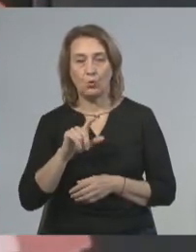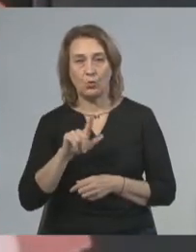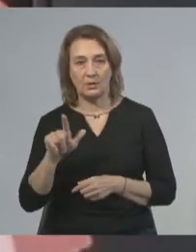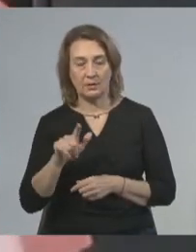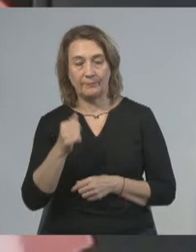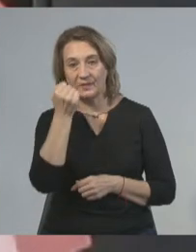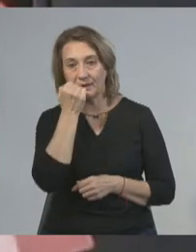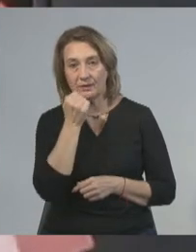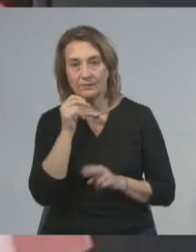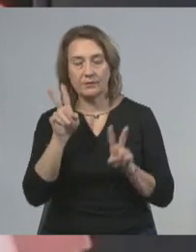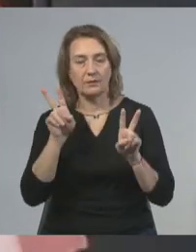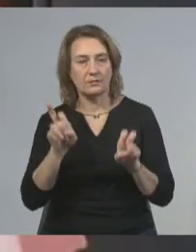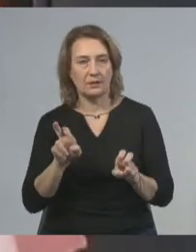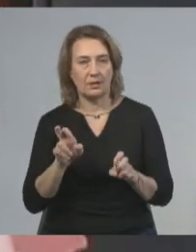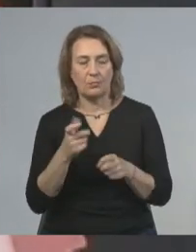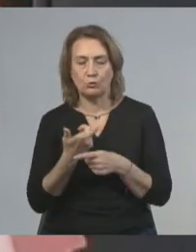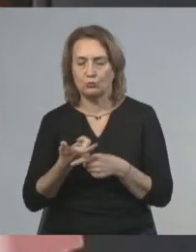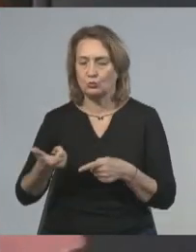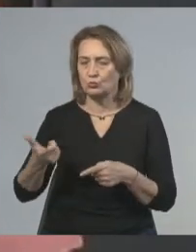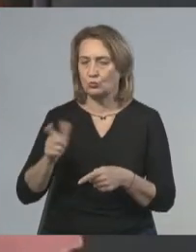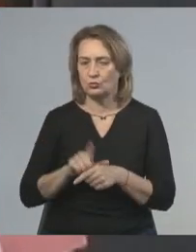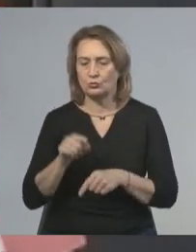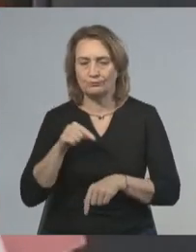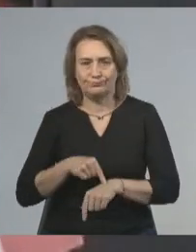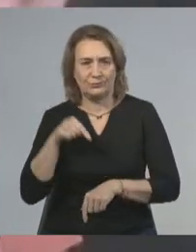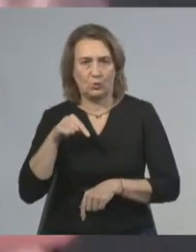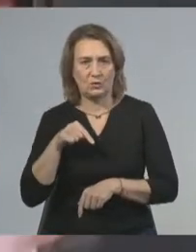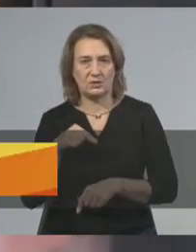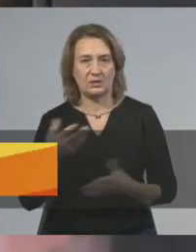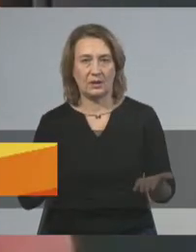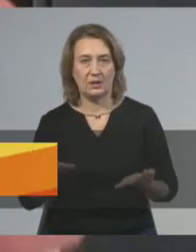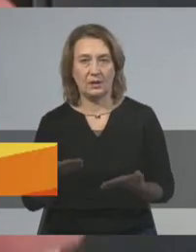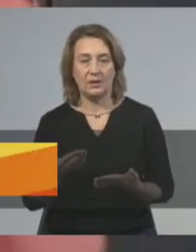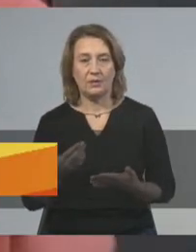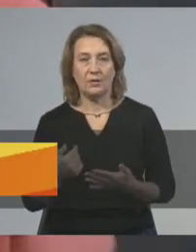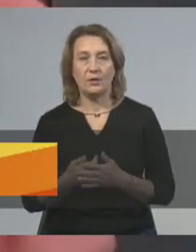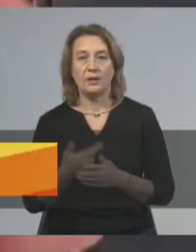has comments yes thank you the topic is very acute